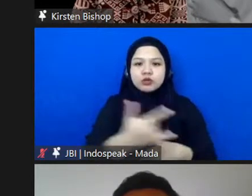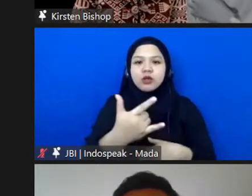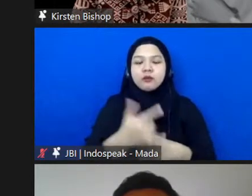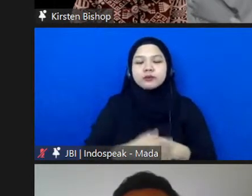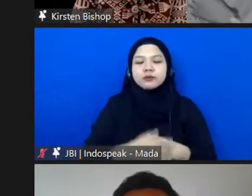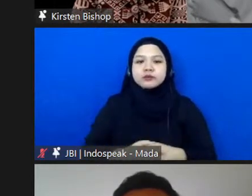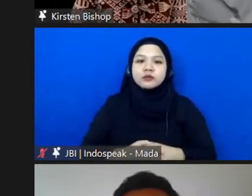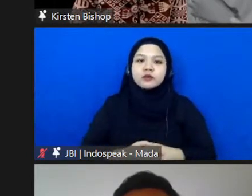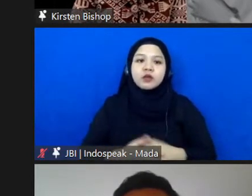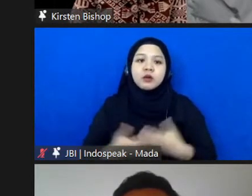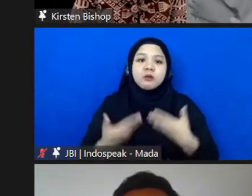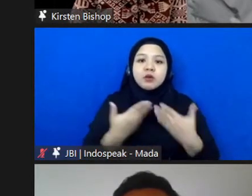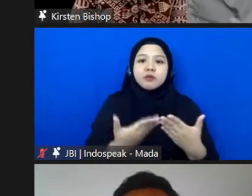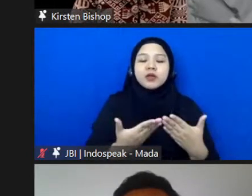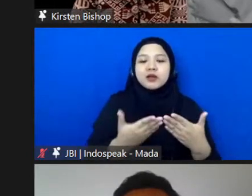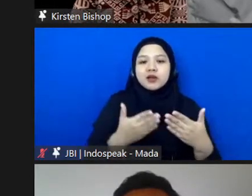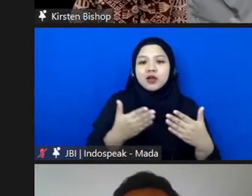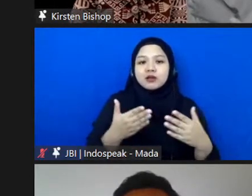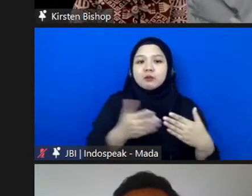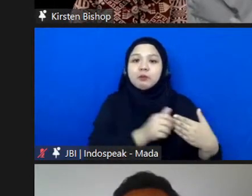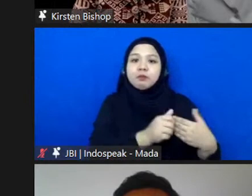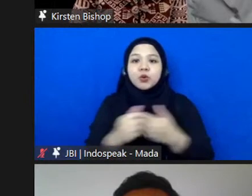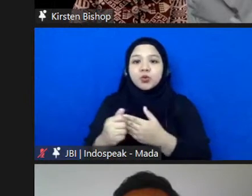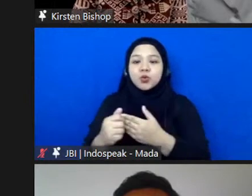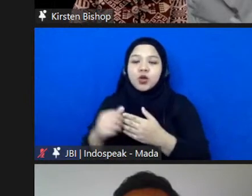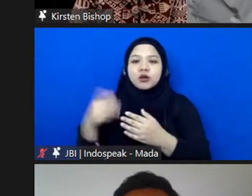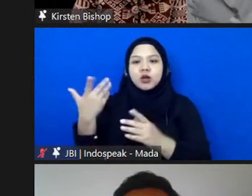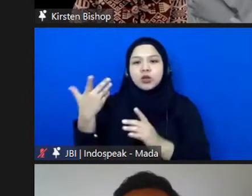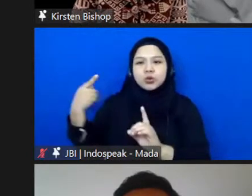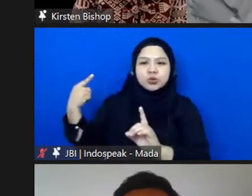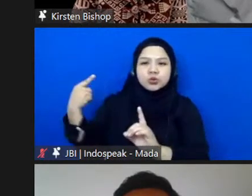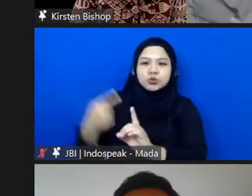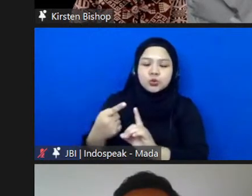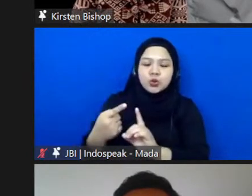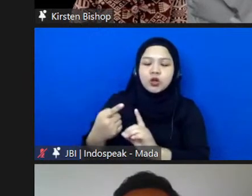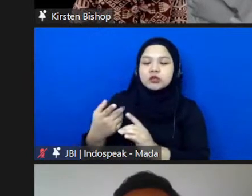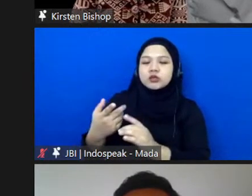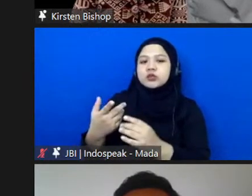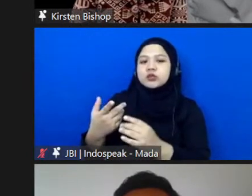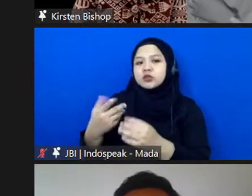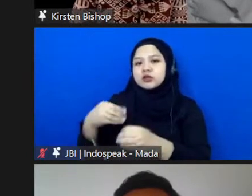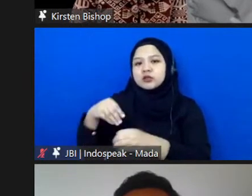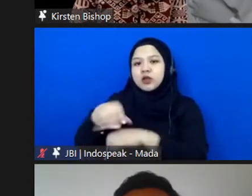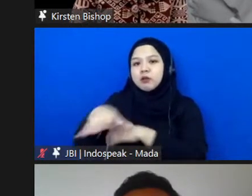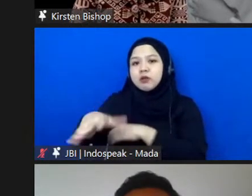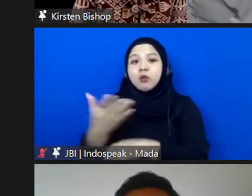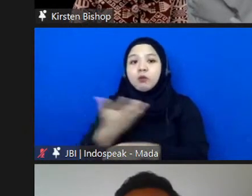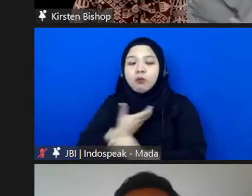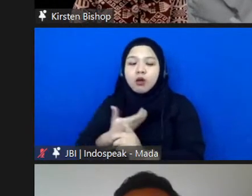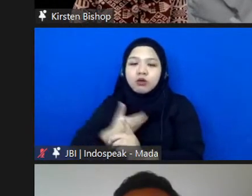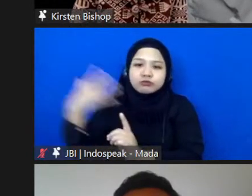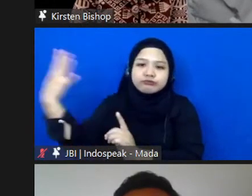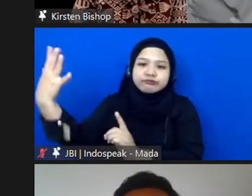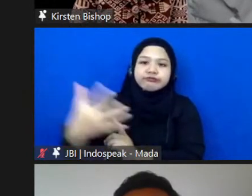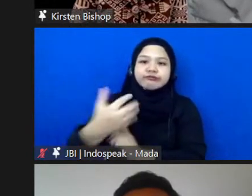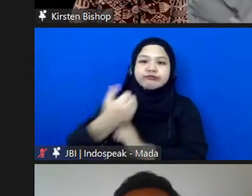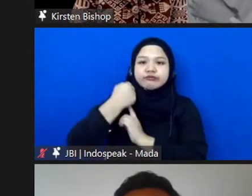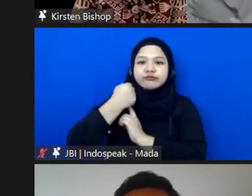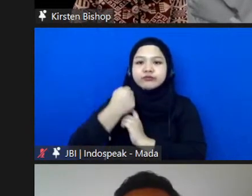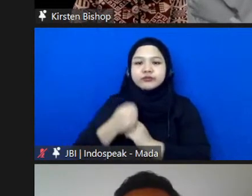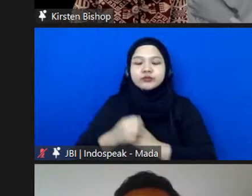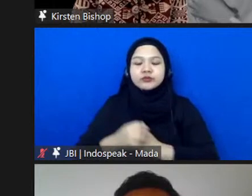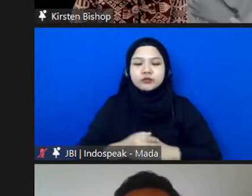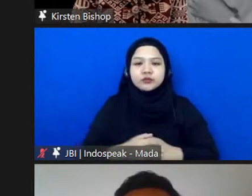direction to the finish line, the impact that they want to achieve. And I think